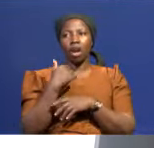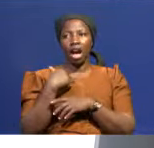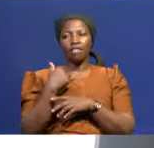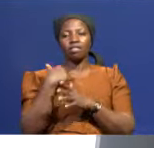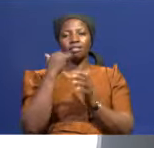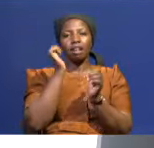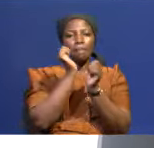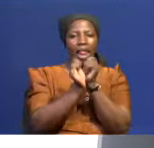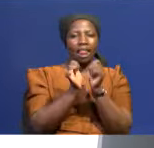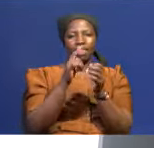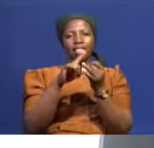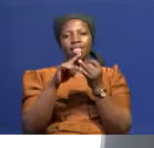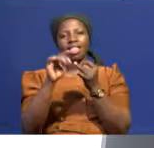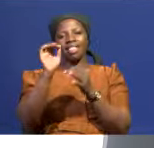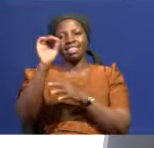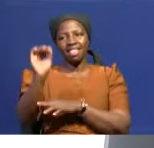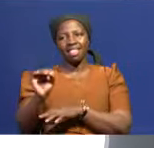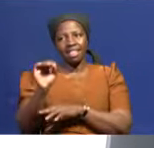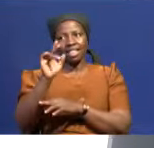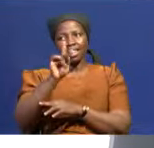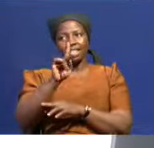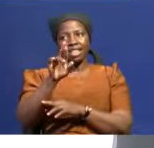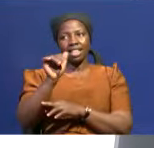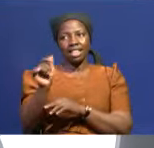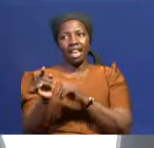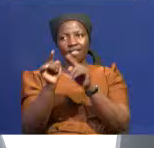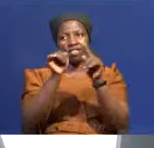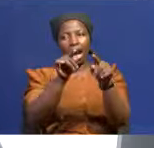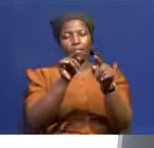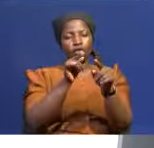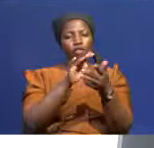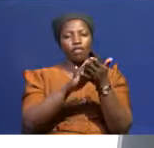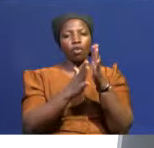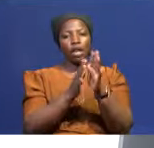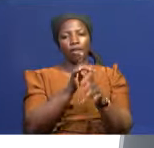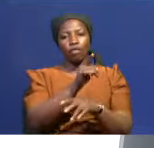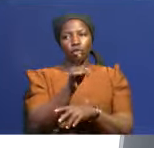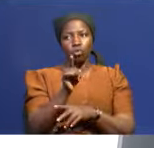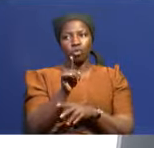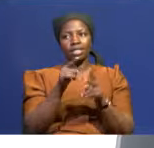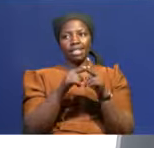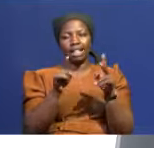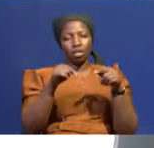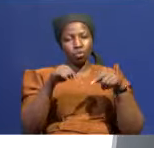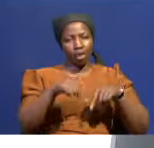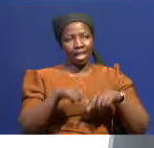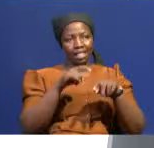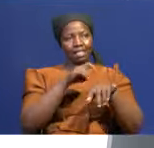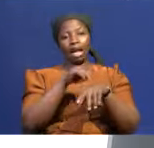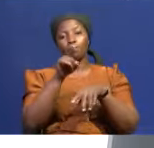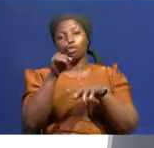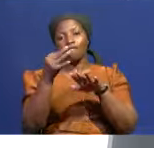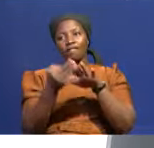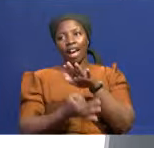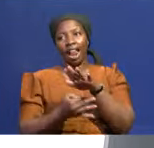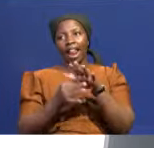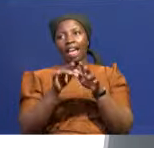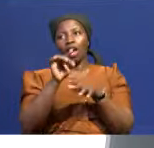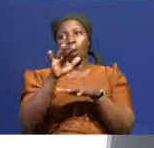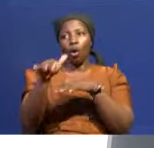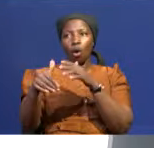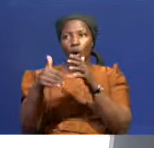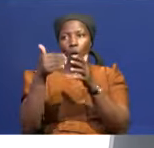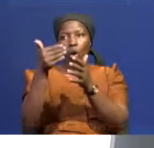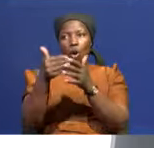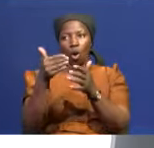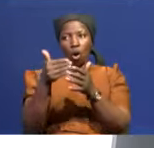na interest, KRA imekuja kuwasamehea. Kuanzia leo mkifile, hizo madeni